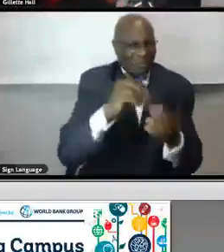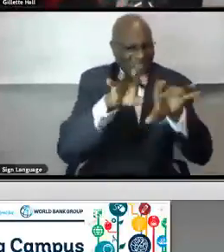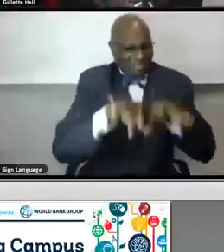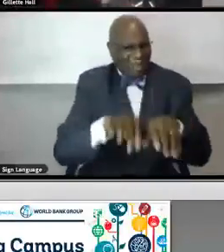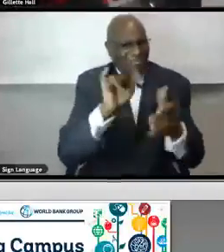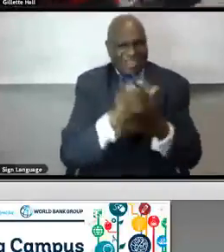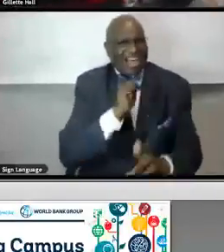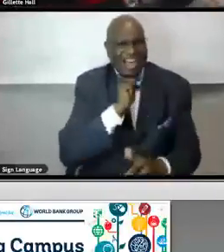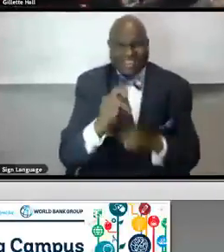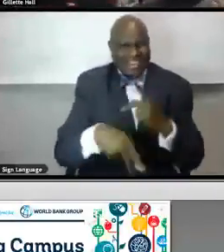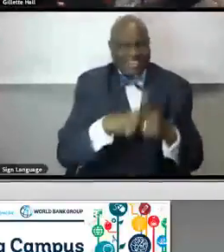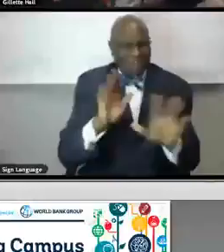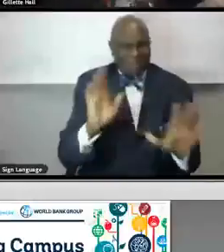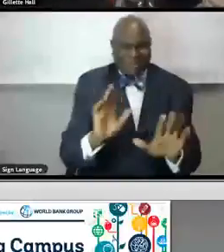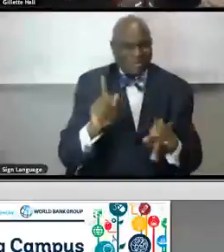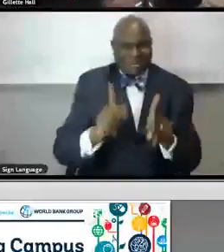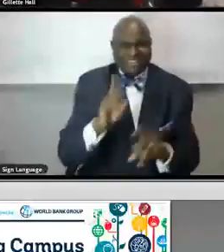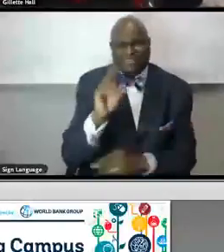person.